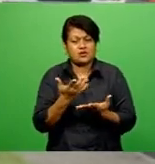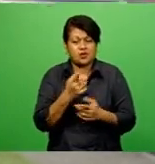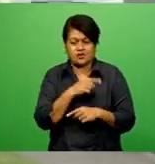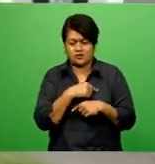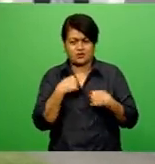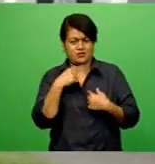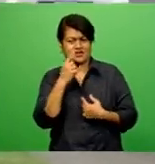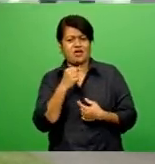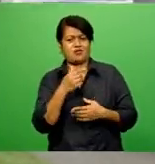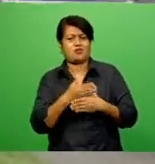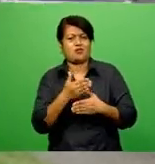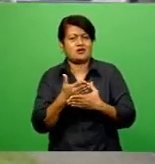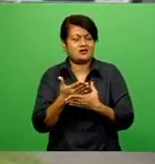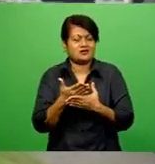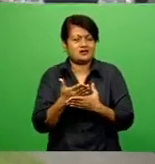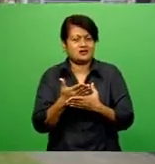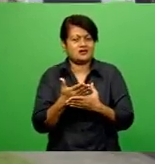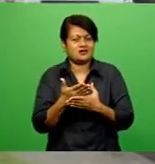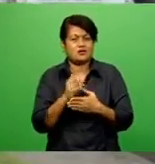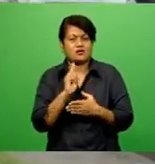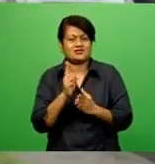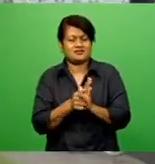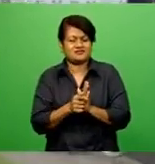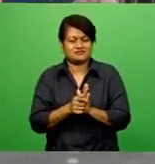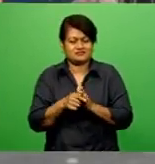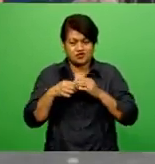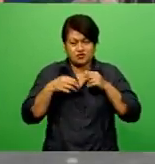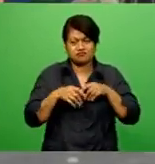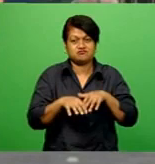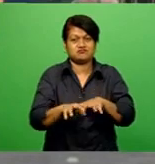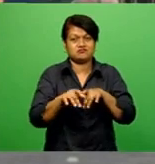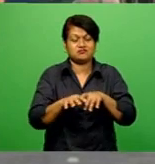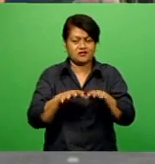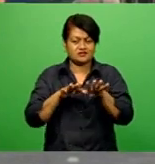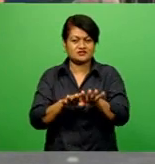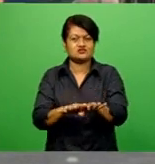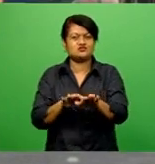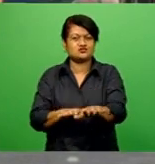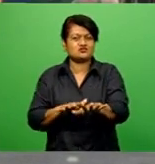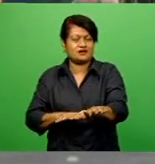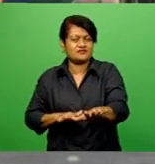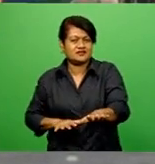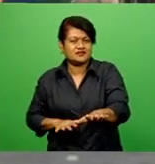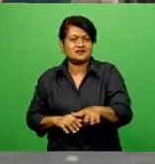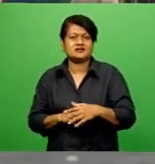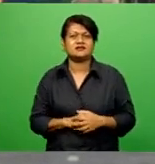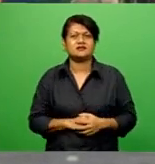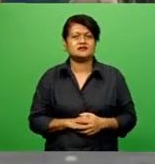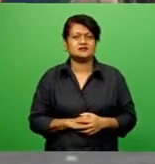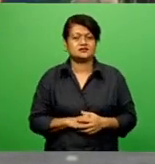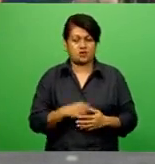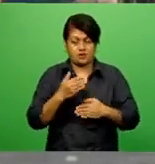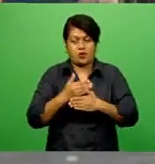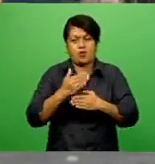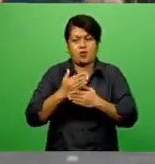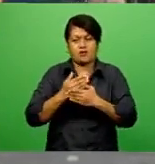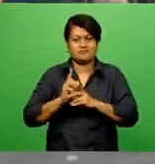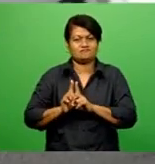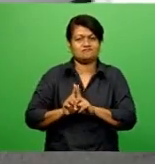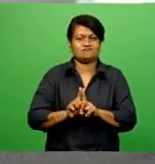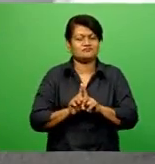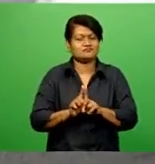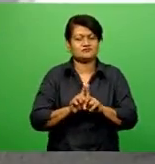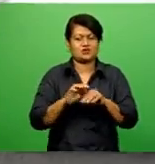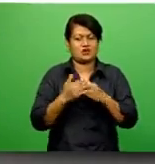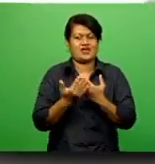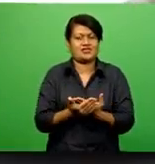optimize the flow of traffic. So we're working, the three groups are working together to get